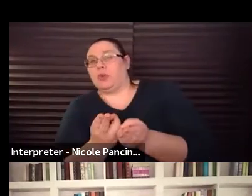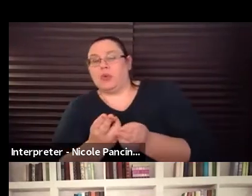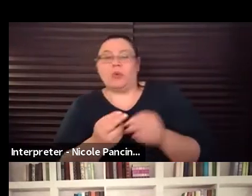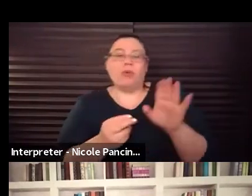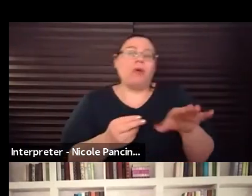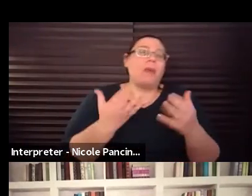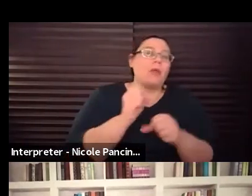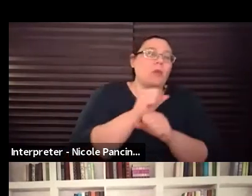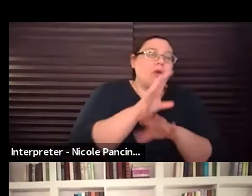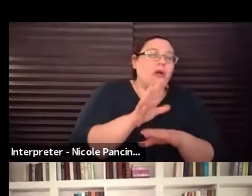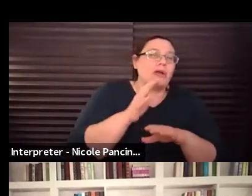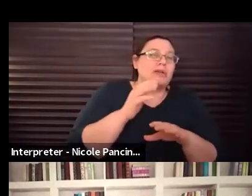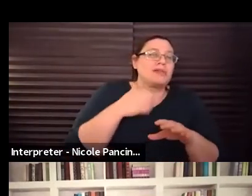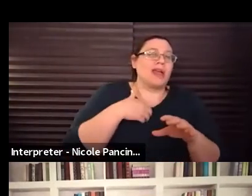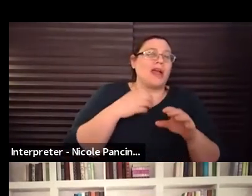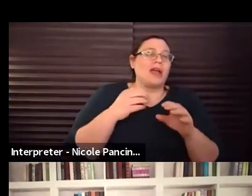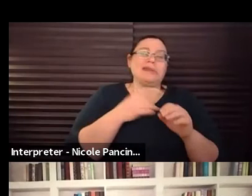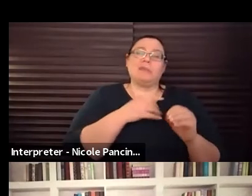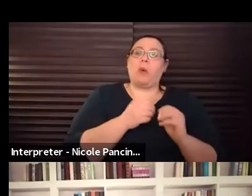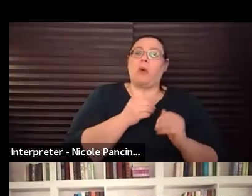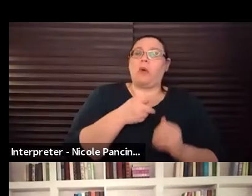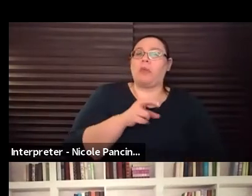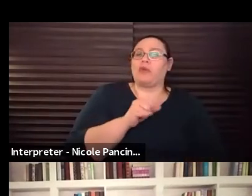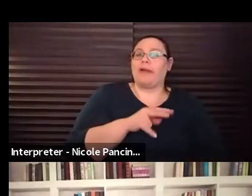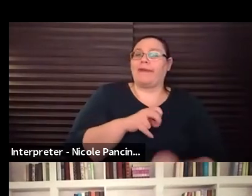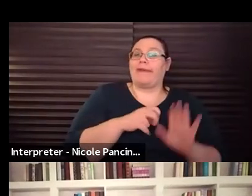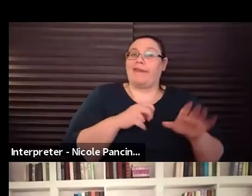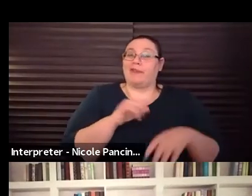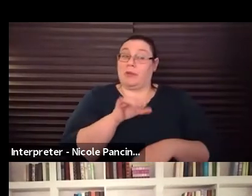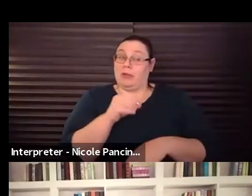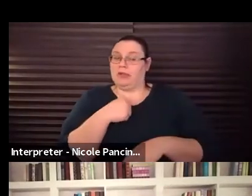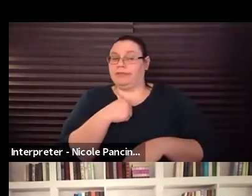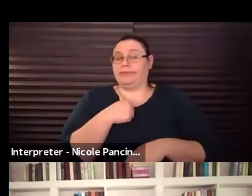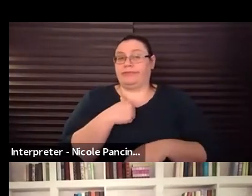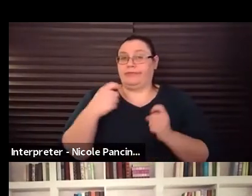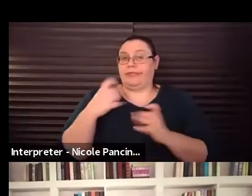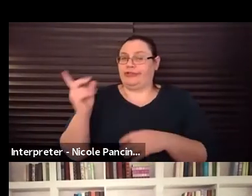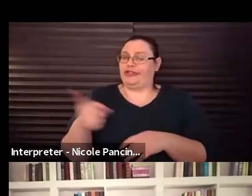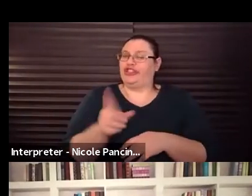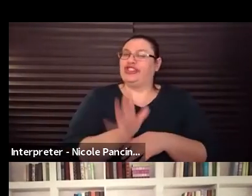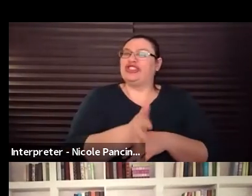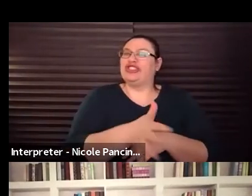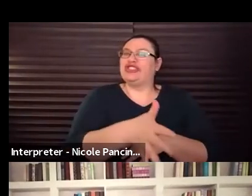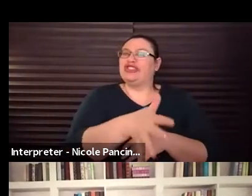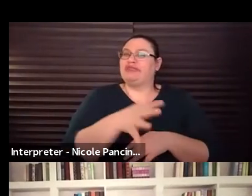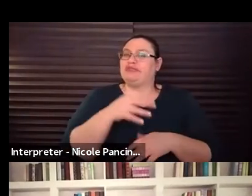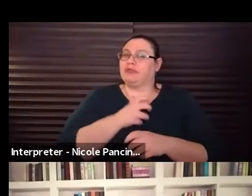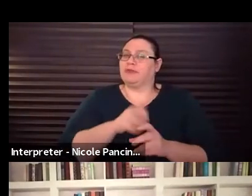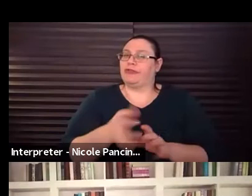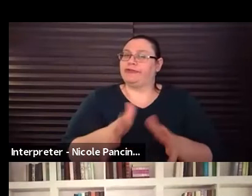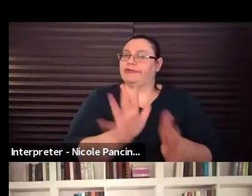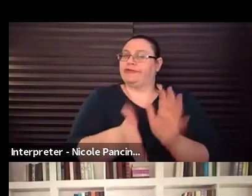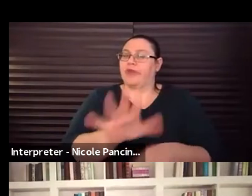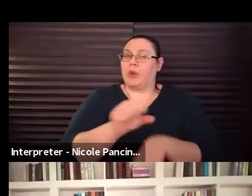actually have more progressive leanings, and that they should, the company should then have managers out there to dissuade workers from doing that sort of thing. We've seen